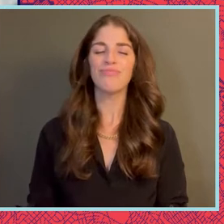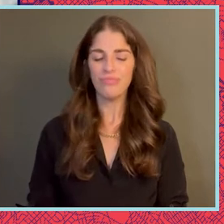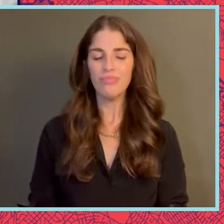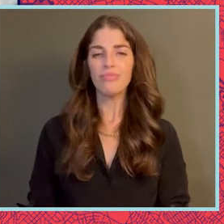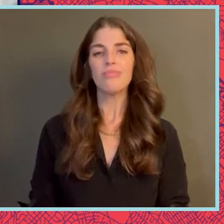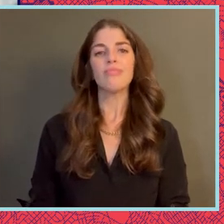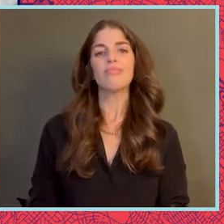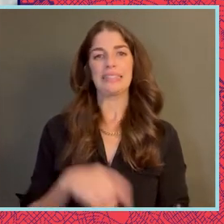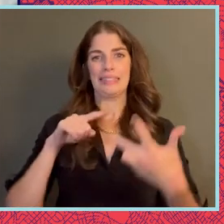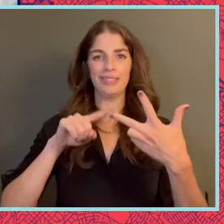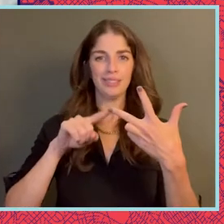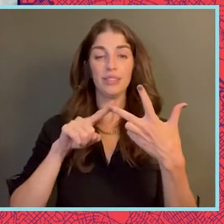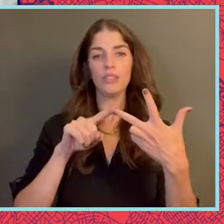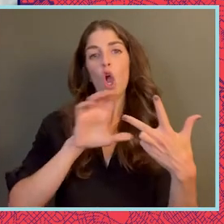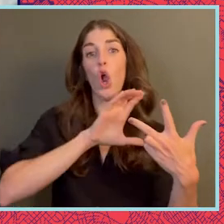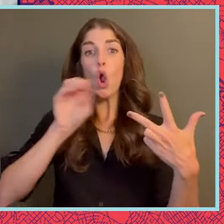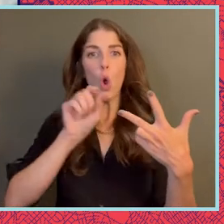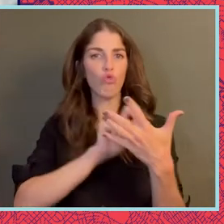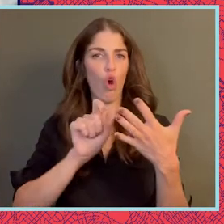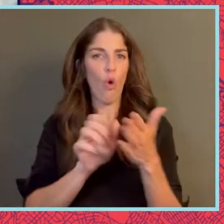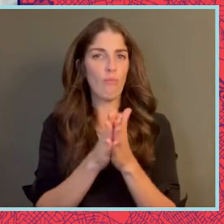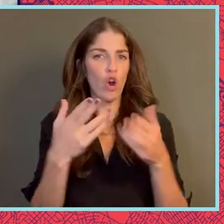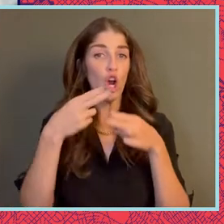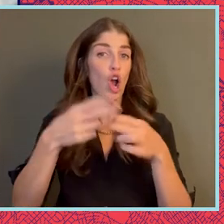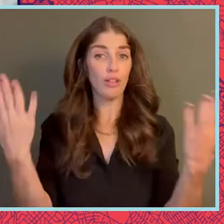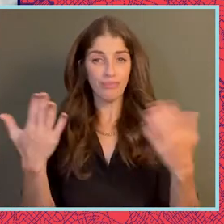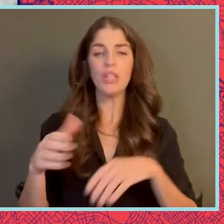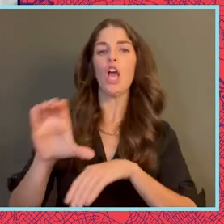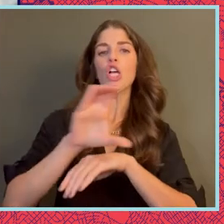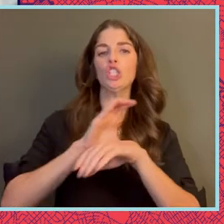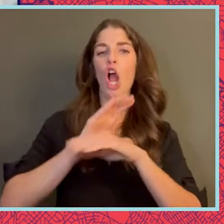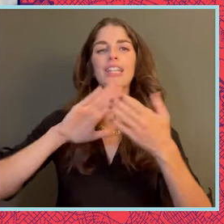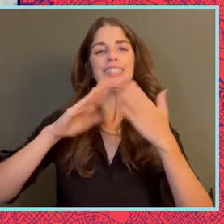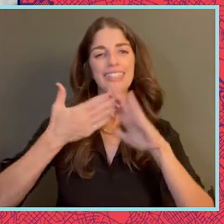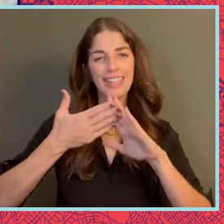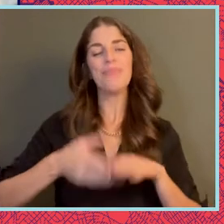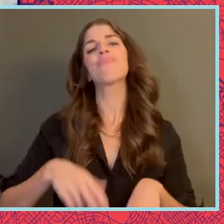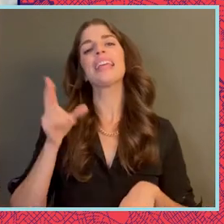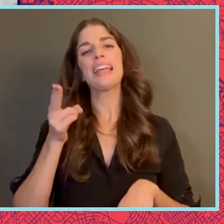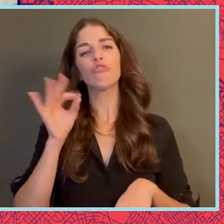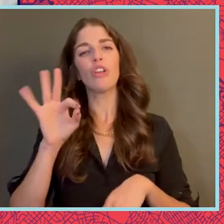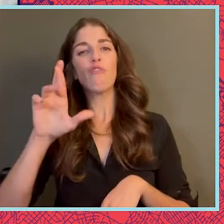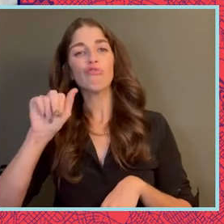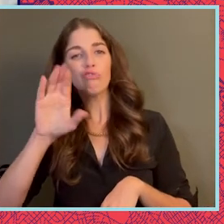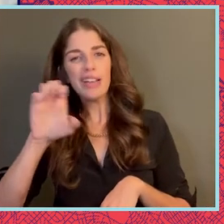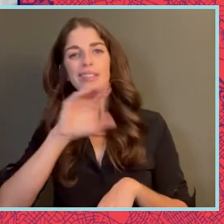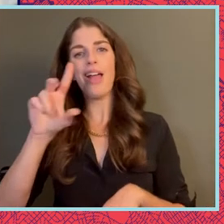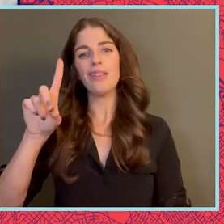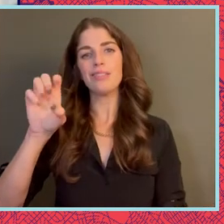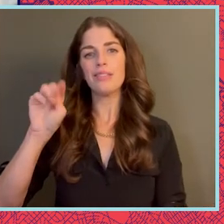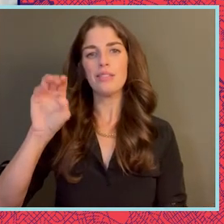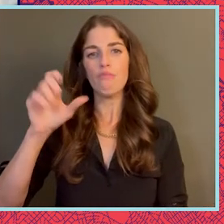he is the co-author of Chocolate City, A History of Race and Democracy in the